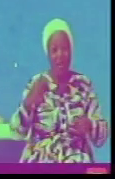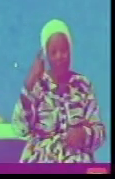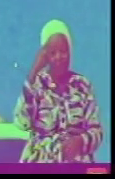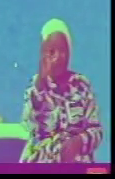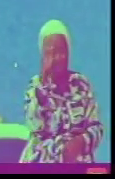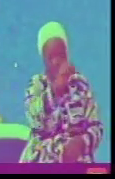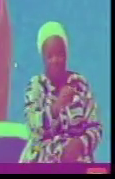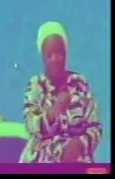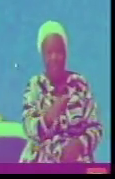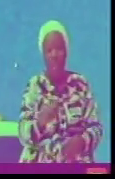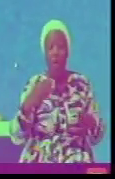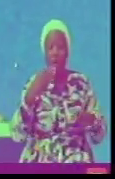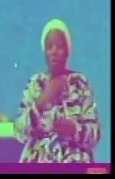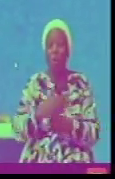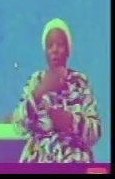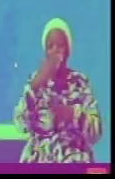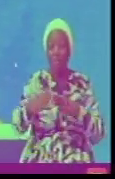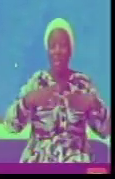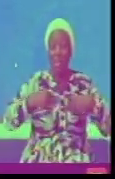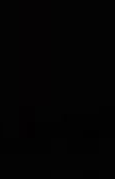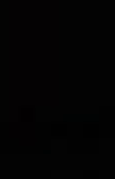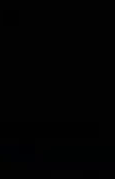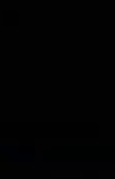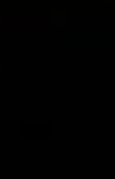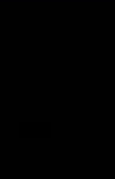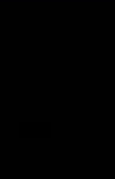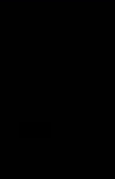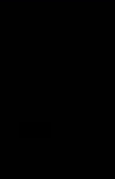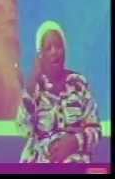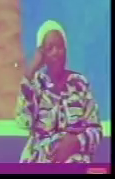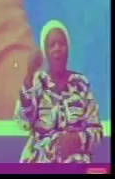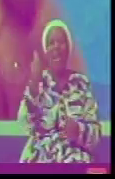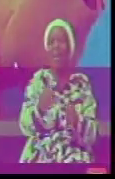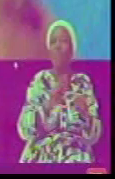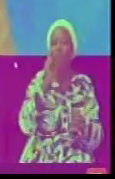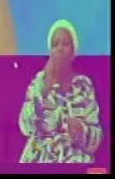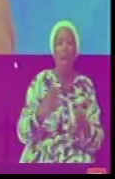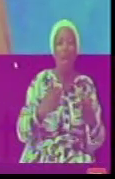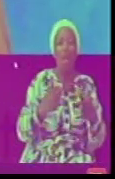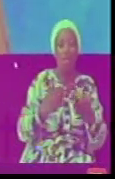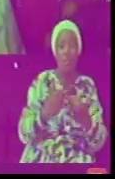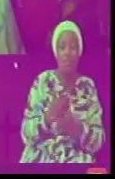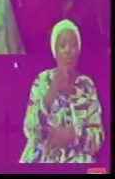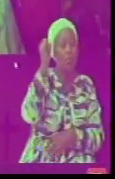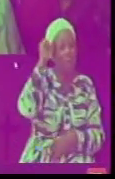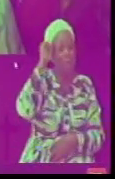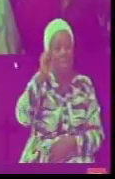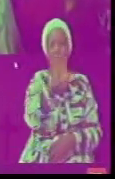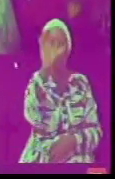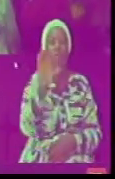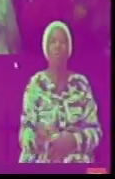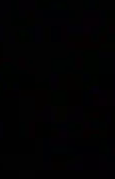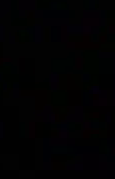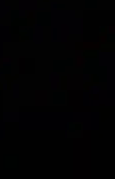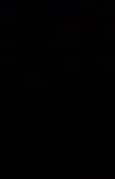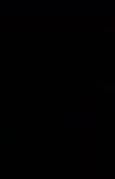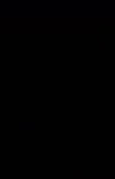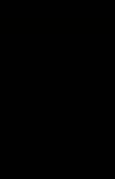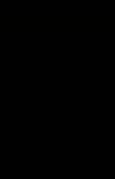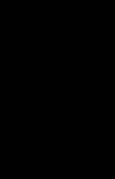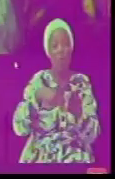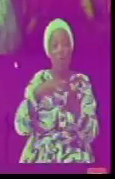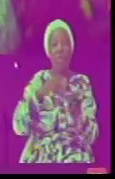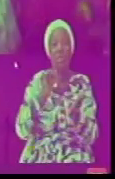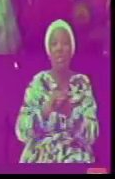you. Total healing for him. Total healing for her. For